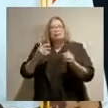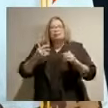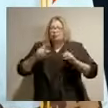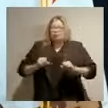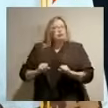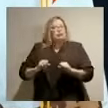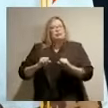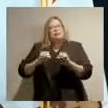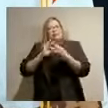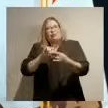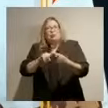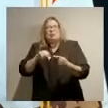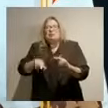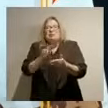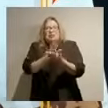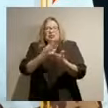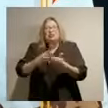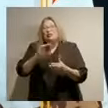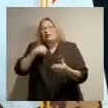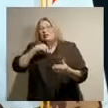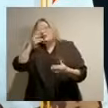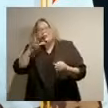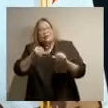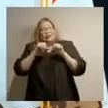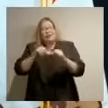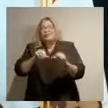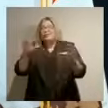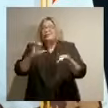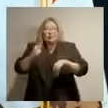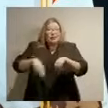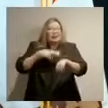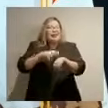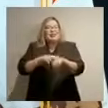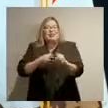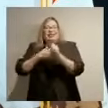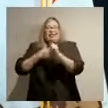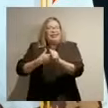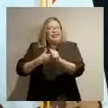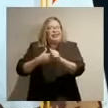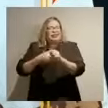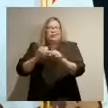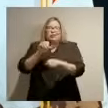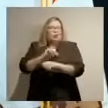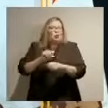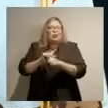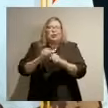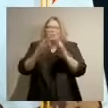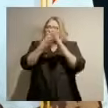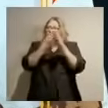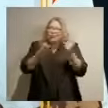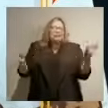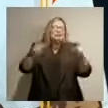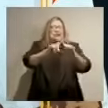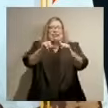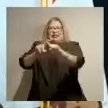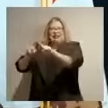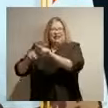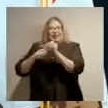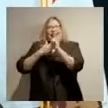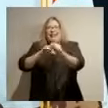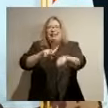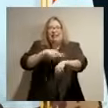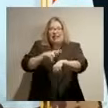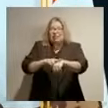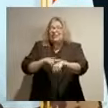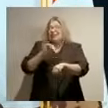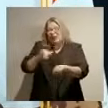it relates to this budget, and we'll continue to do nation-leading work across the spectrum, and that requires partnership.